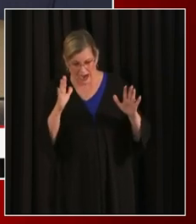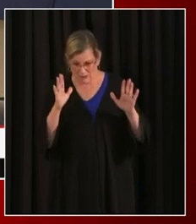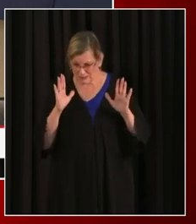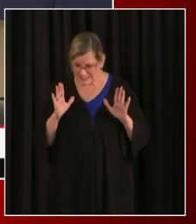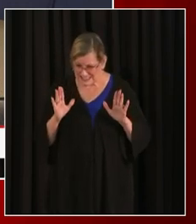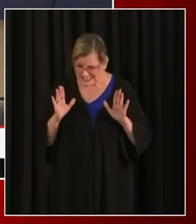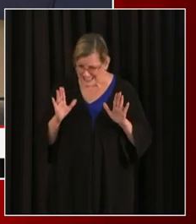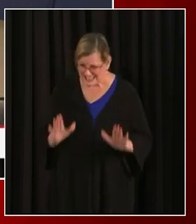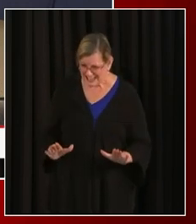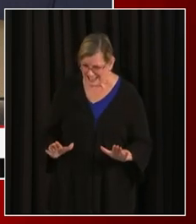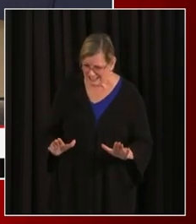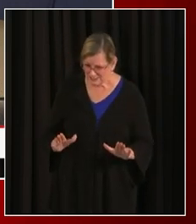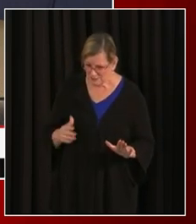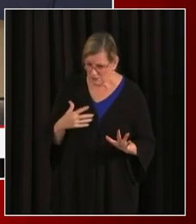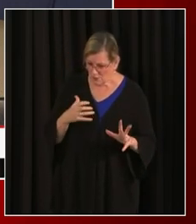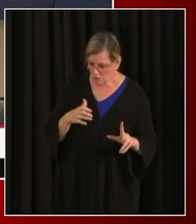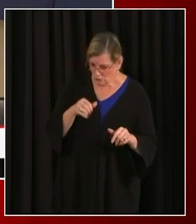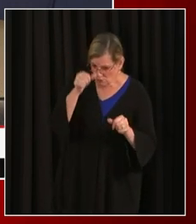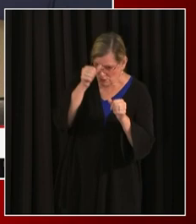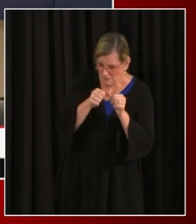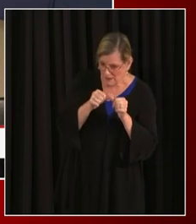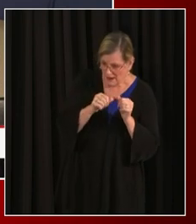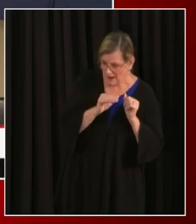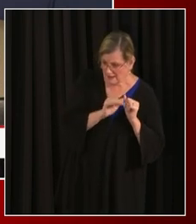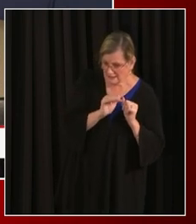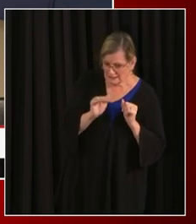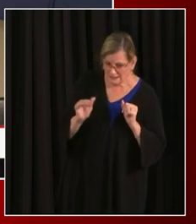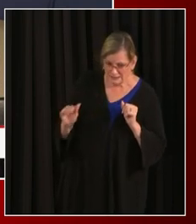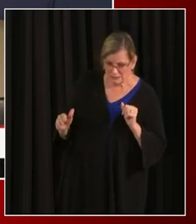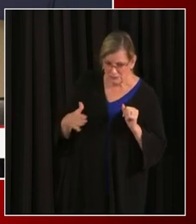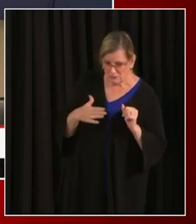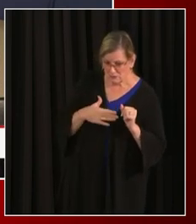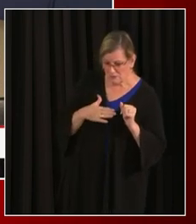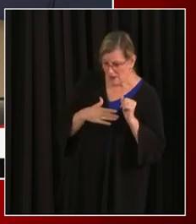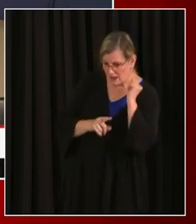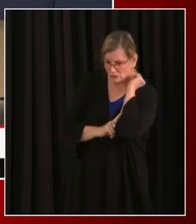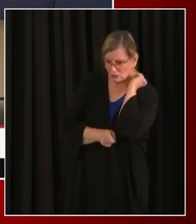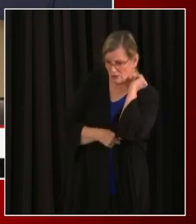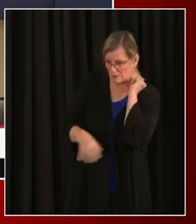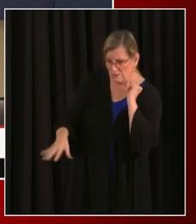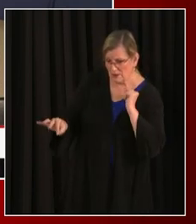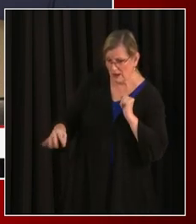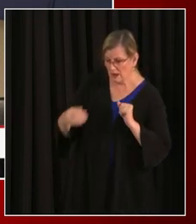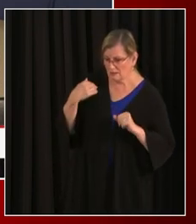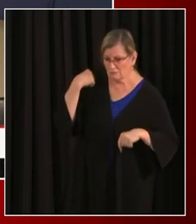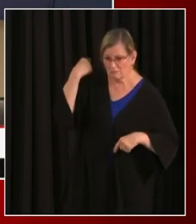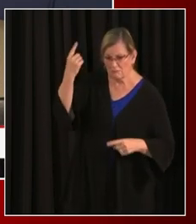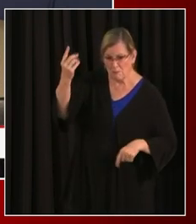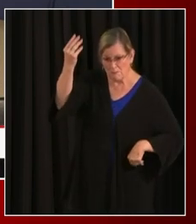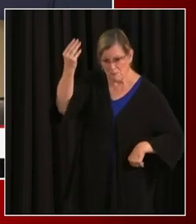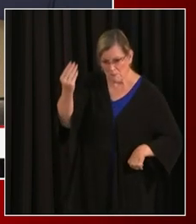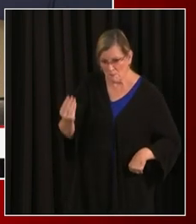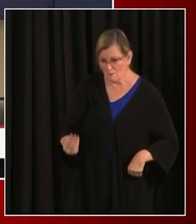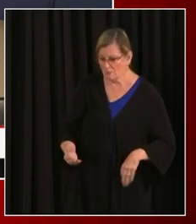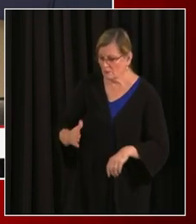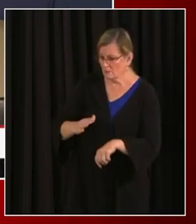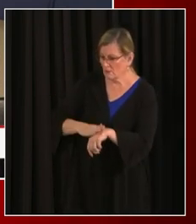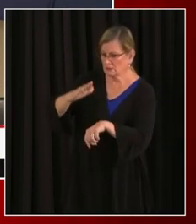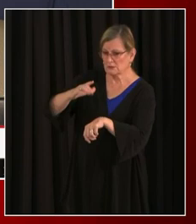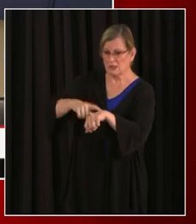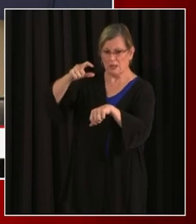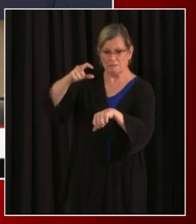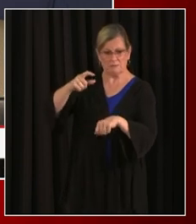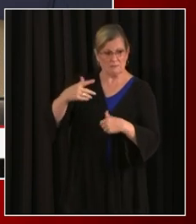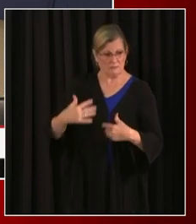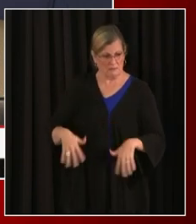And I'm reminded, because my trash and recycling gets picked up on Mondays, that they're always there